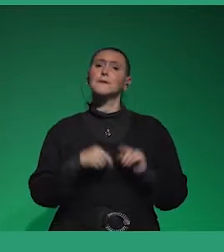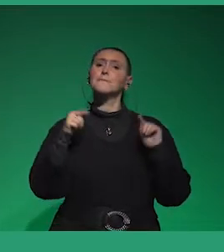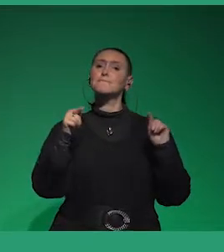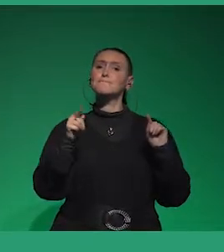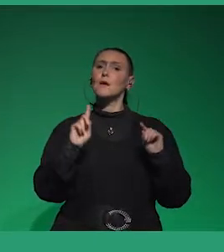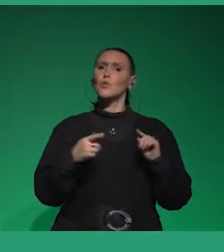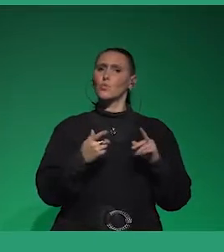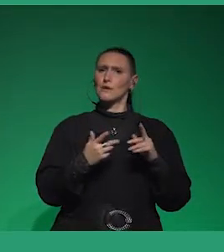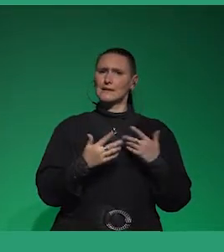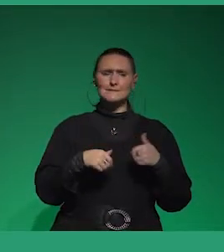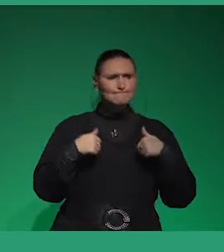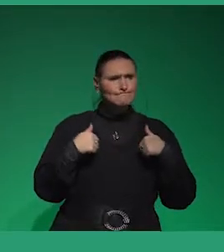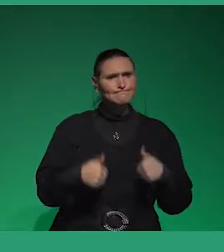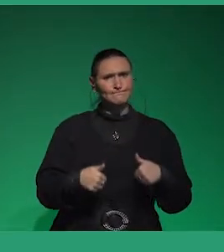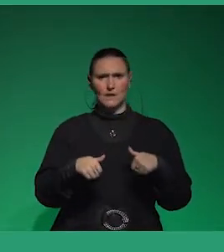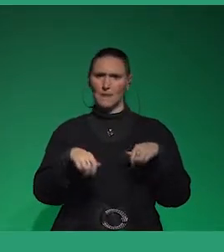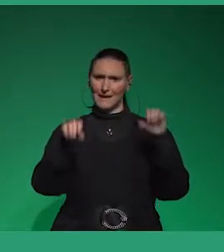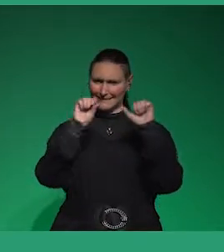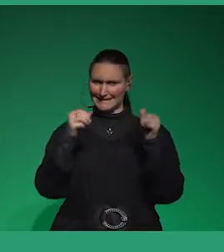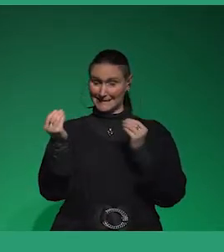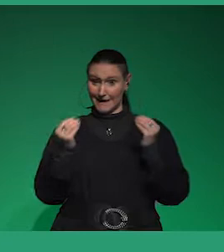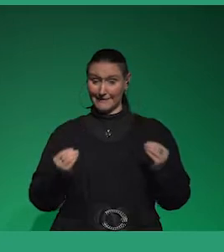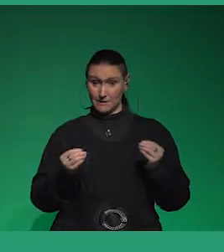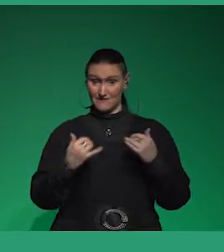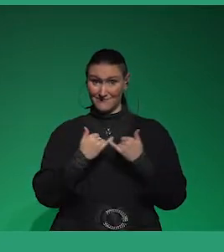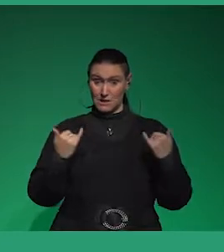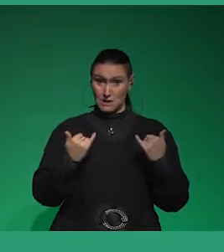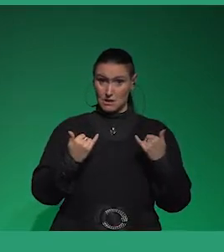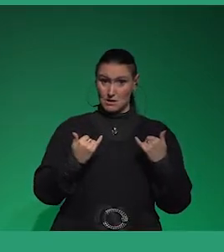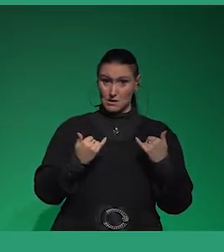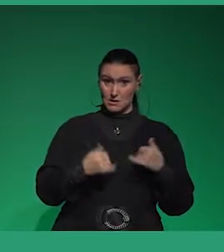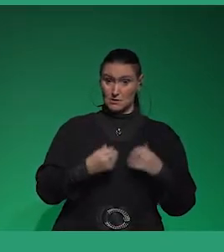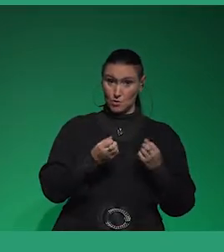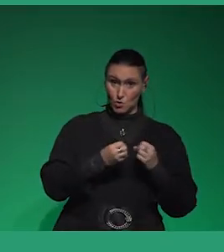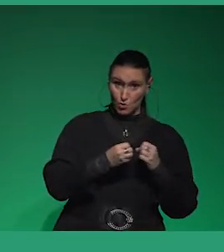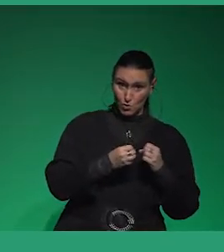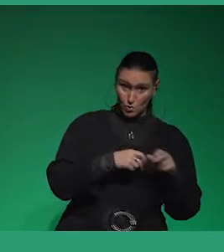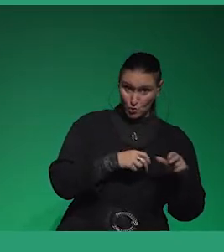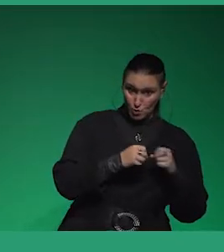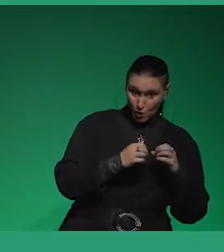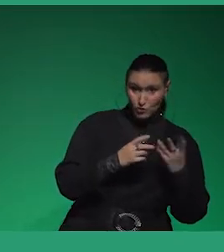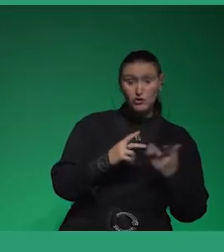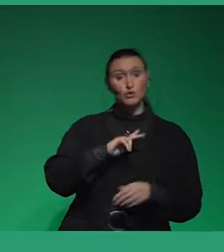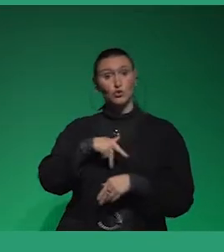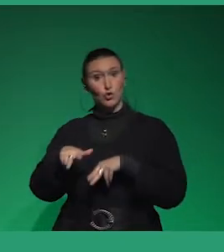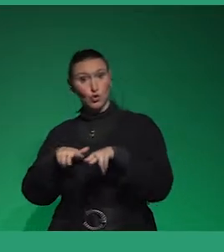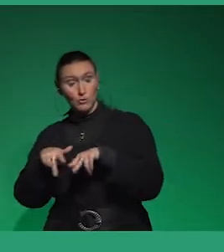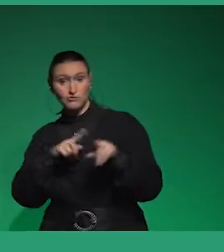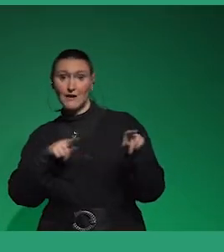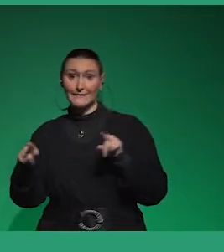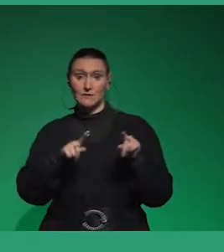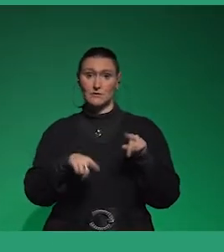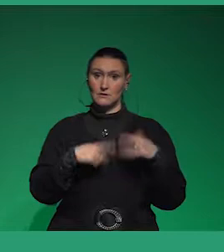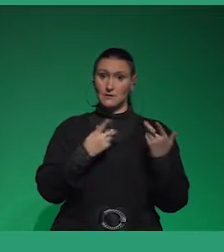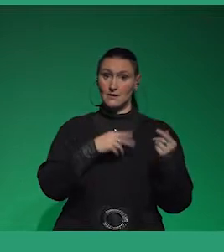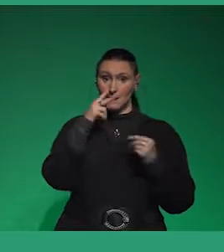experimental design where we co-locate ecological and socioeconomic research in the same locations. So we have within the province